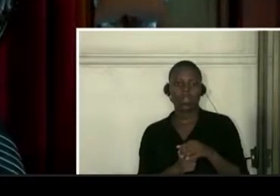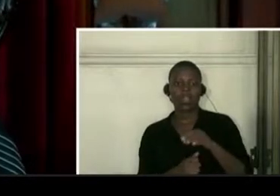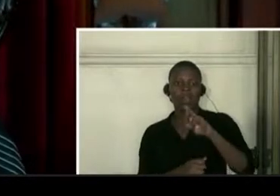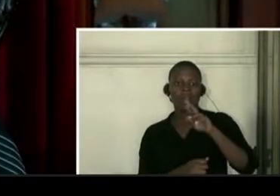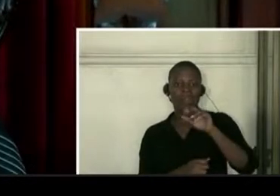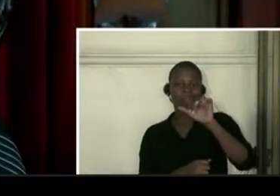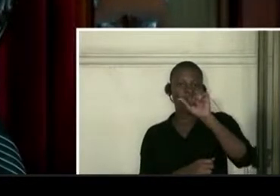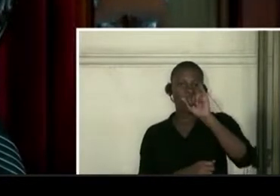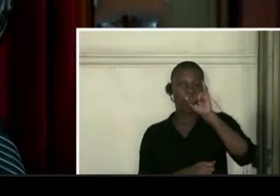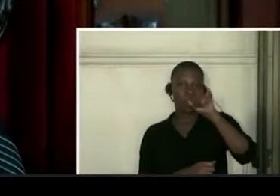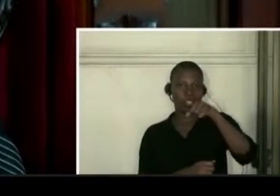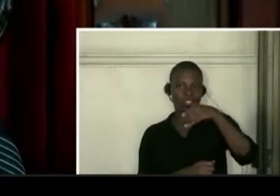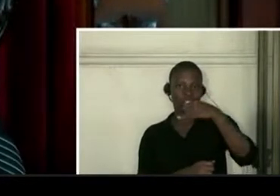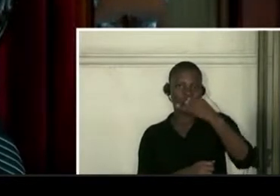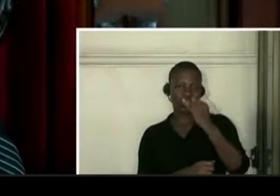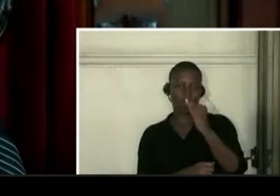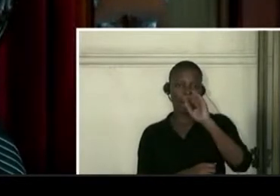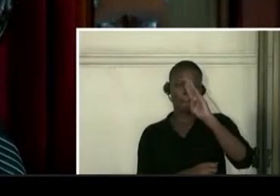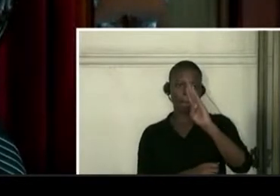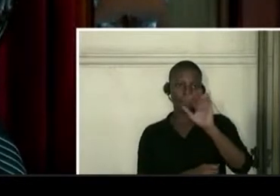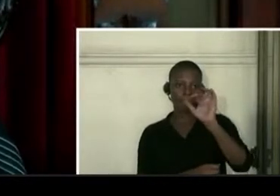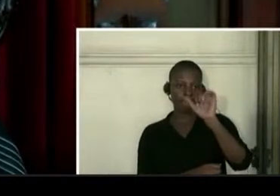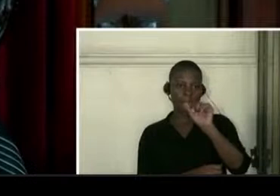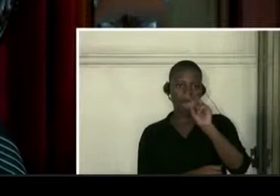Rajpanzi for 3 minutes.